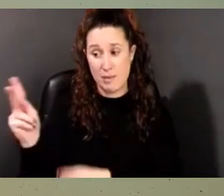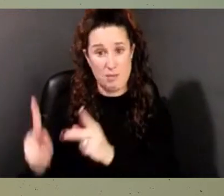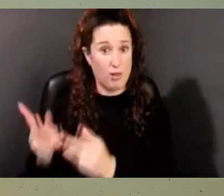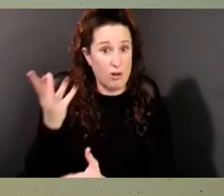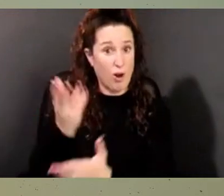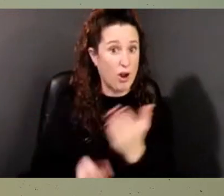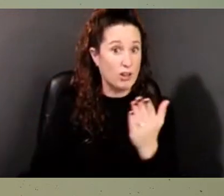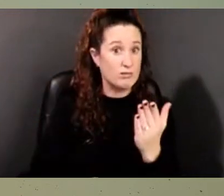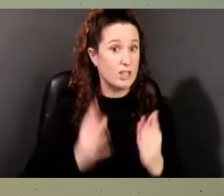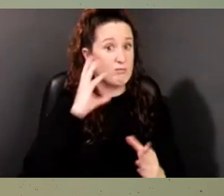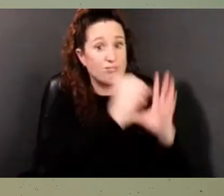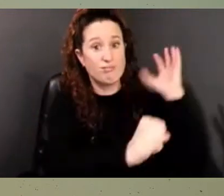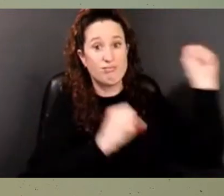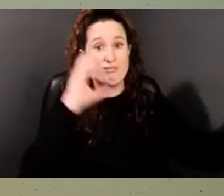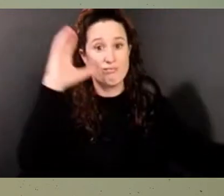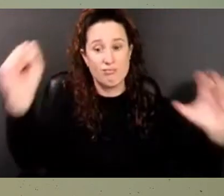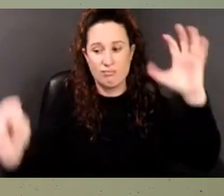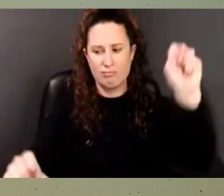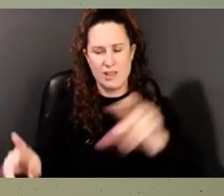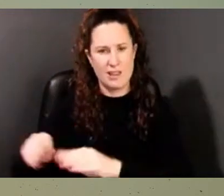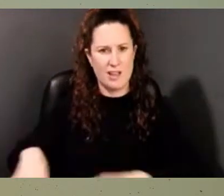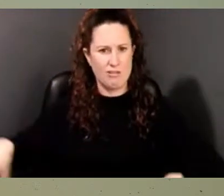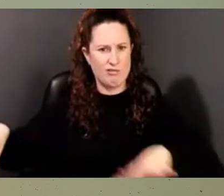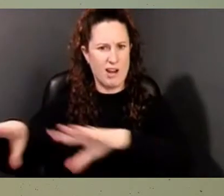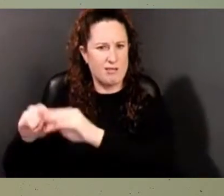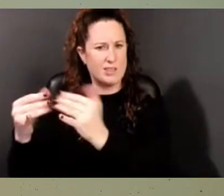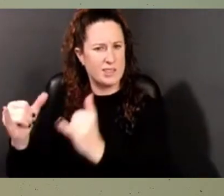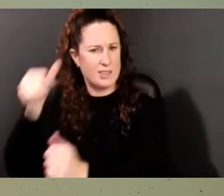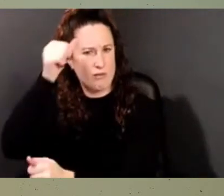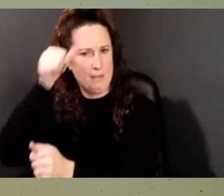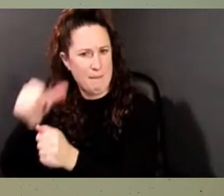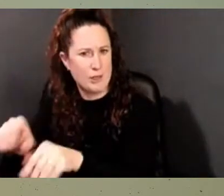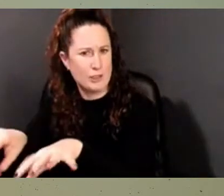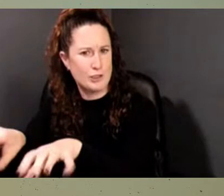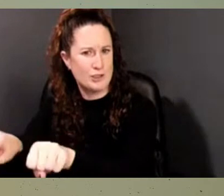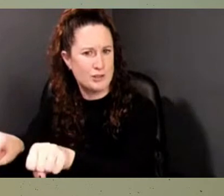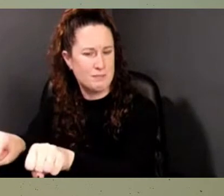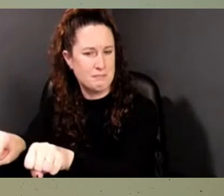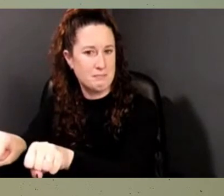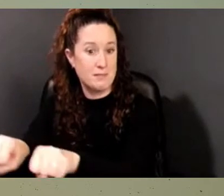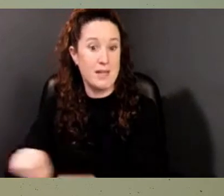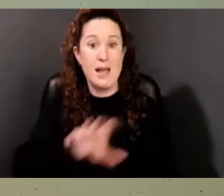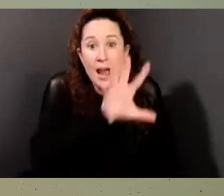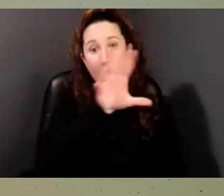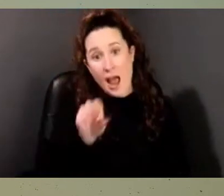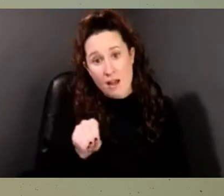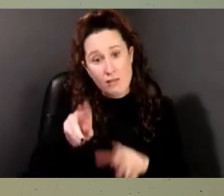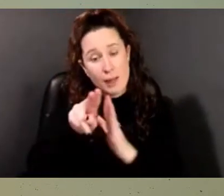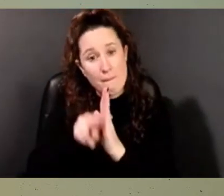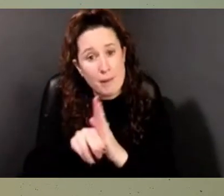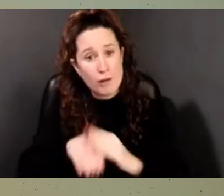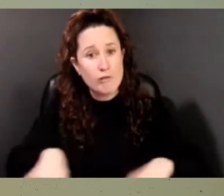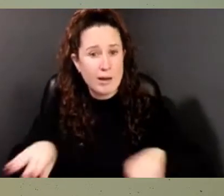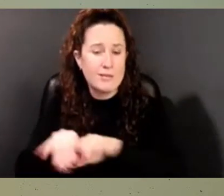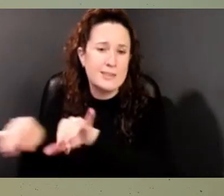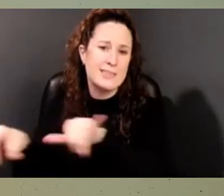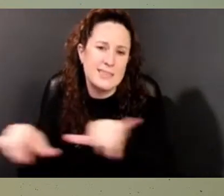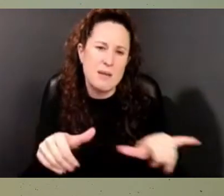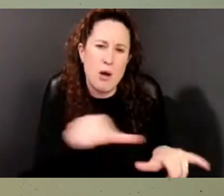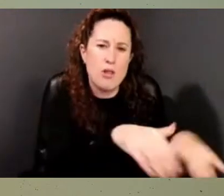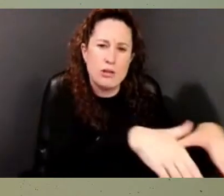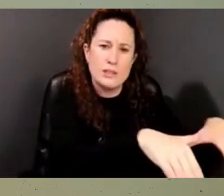right? This death material culture mattered. African burial grounds, like any other cemetery, is a